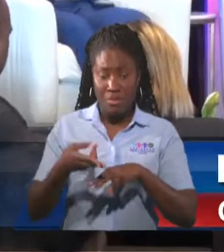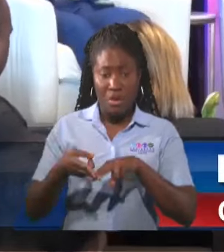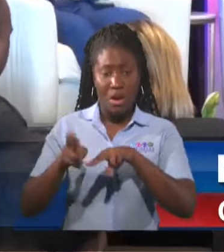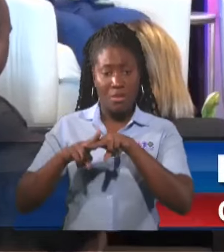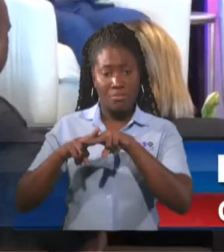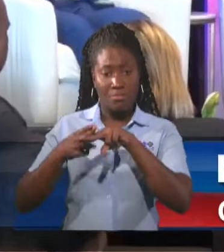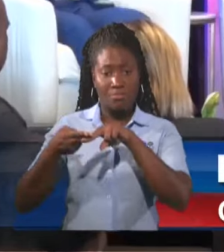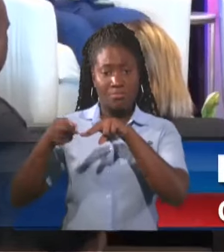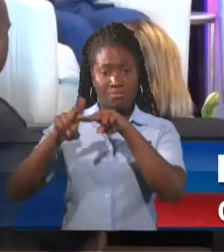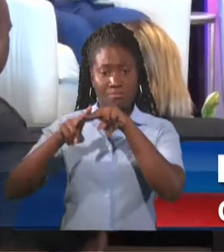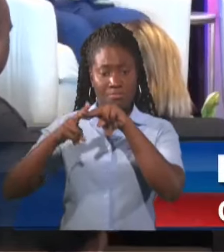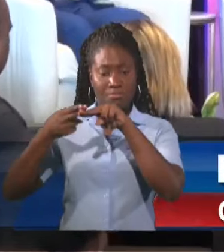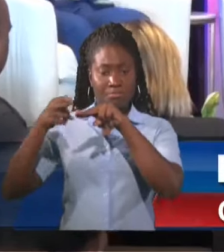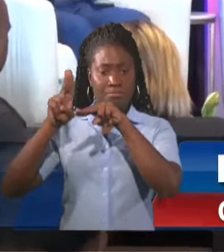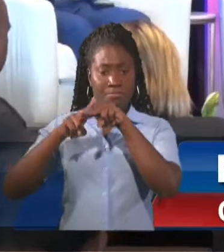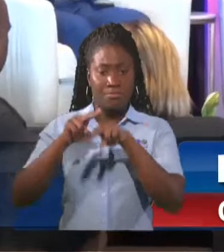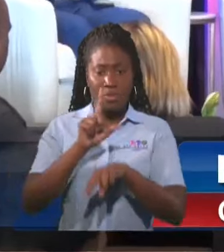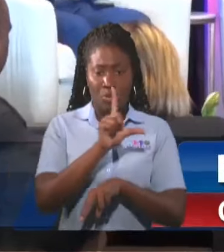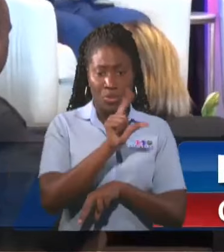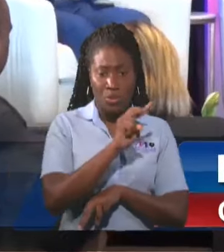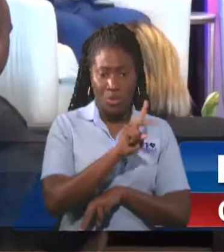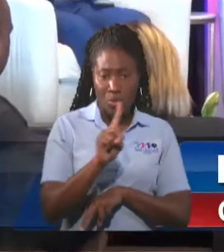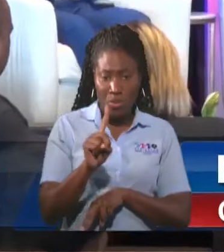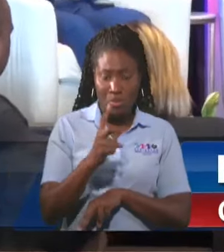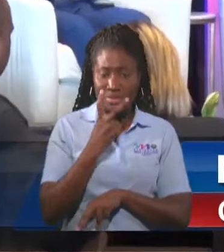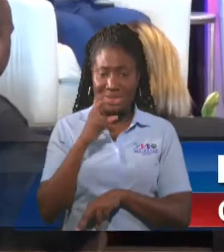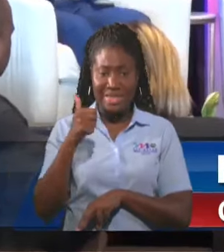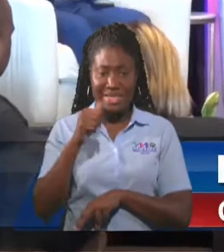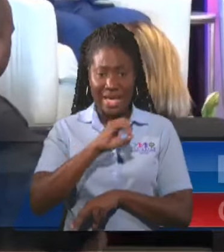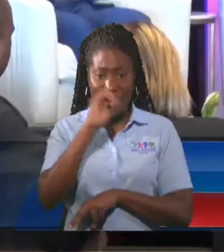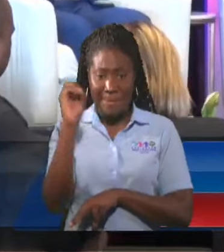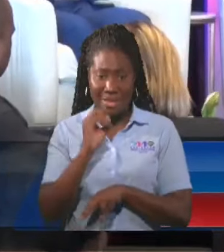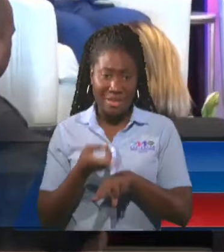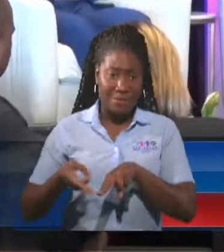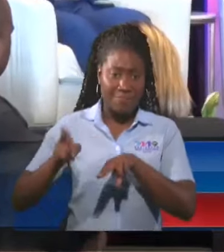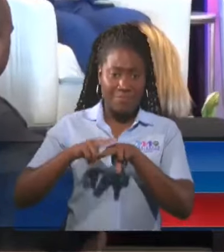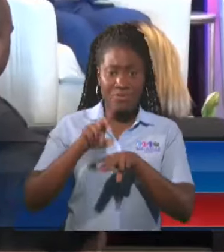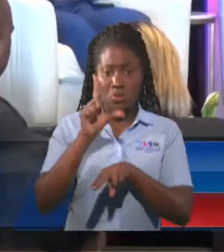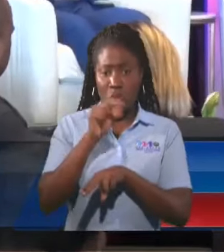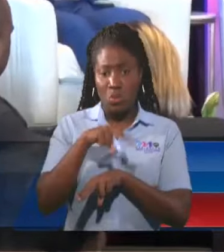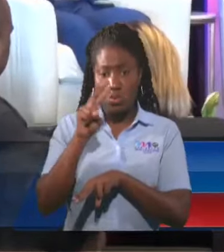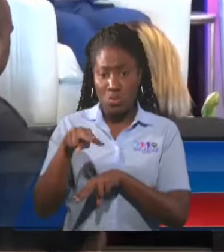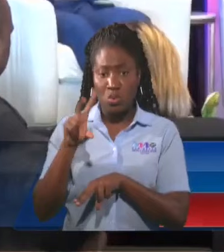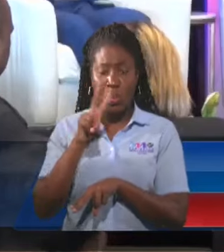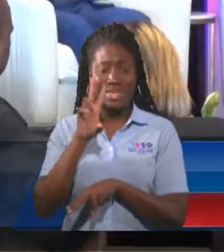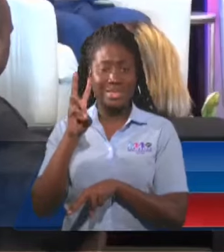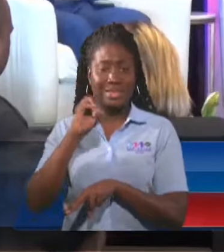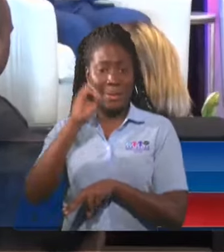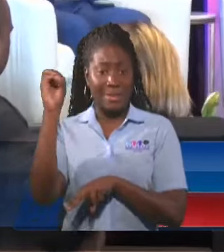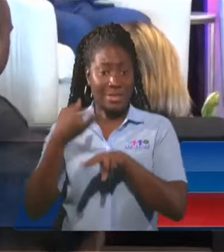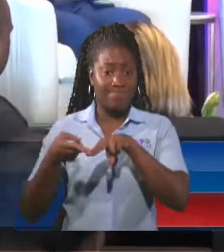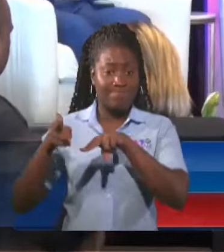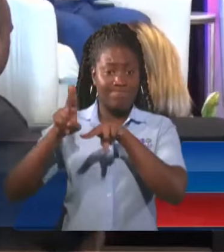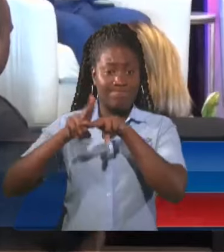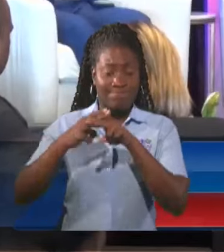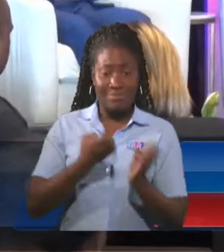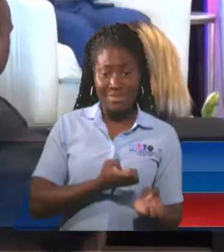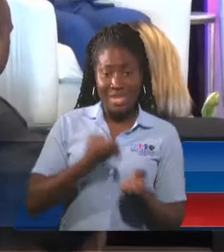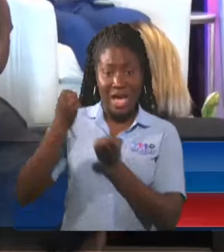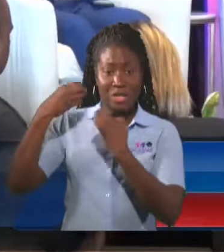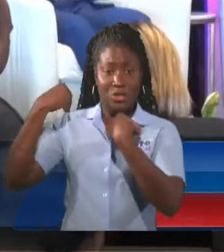based on MTI figures. In 2021, there was a 10% increase. 2022, there was a 26% increase on